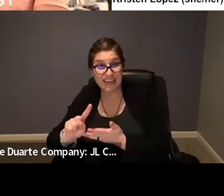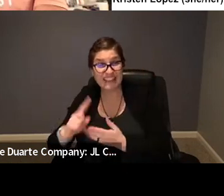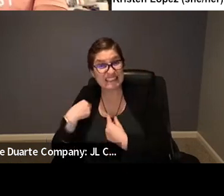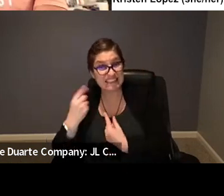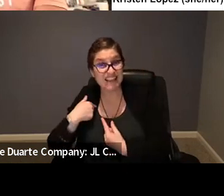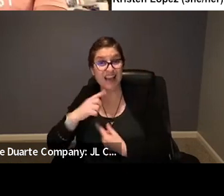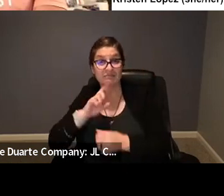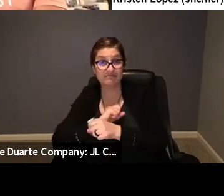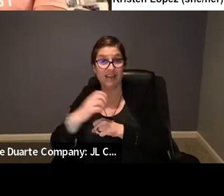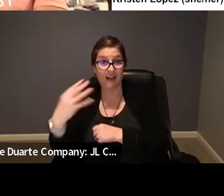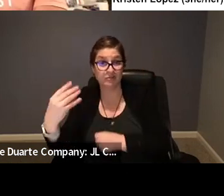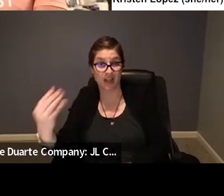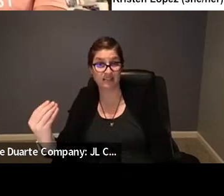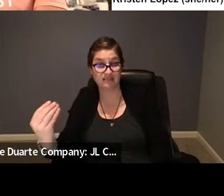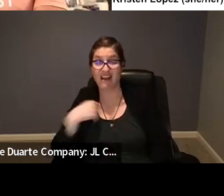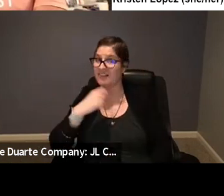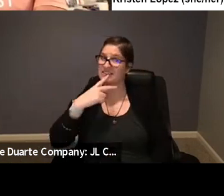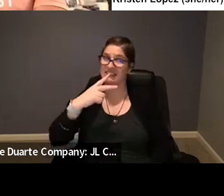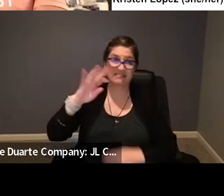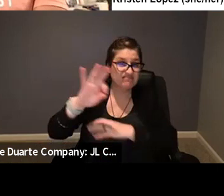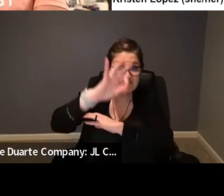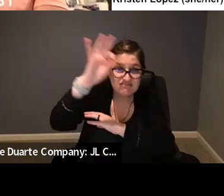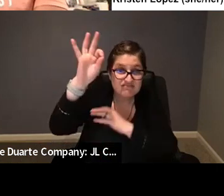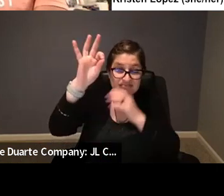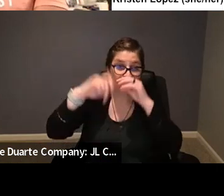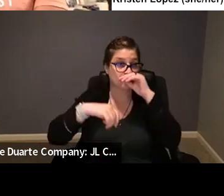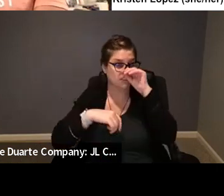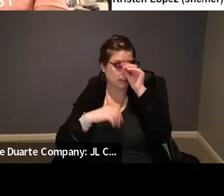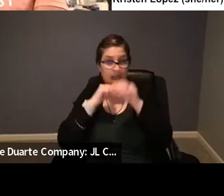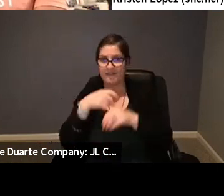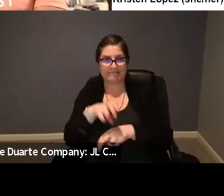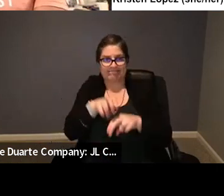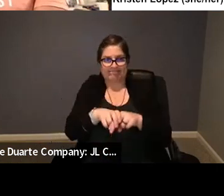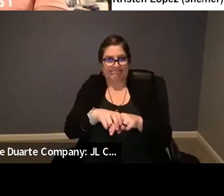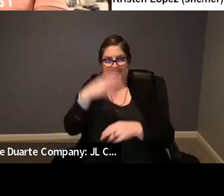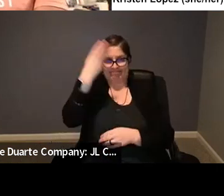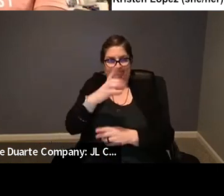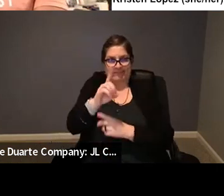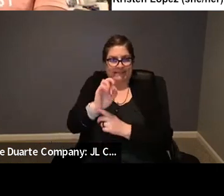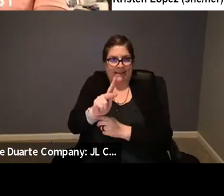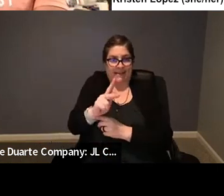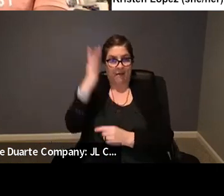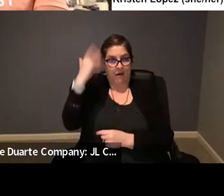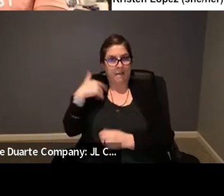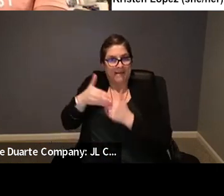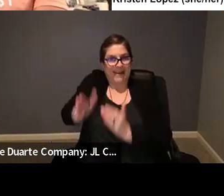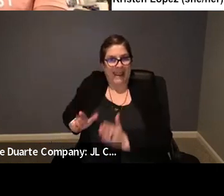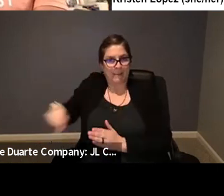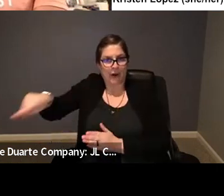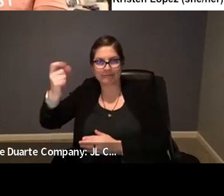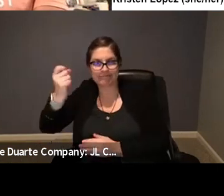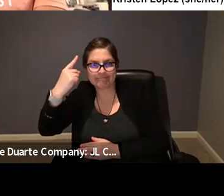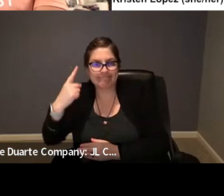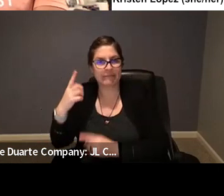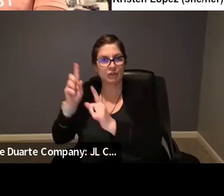outside. I haven't seen the sun. I haven't sat on my deck because my neighbors do not understand social